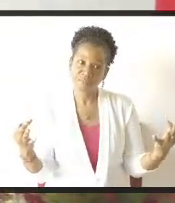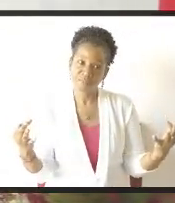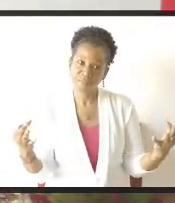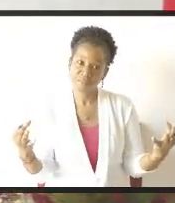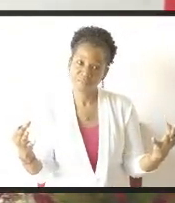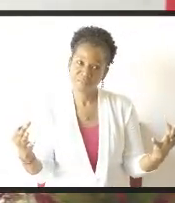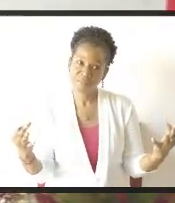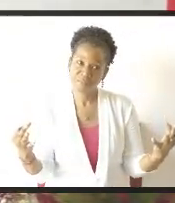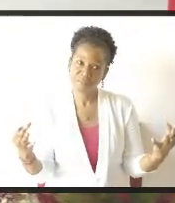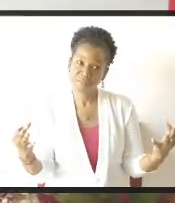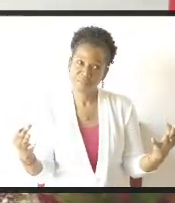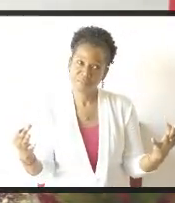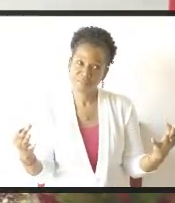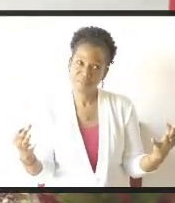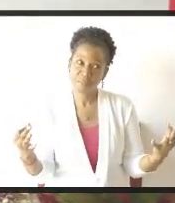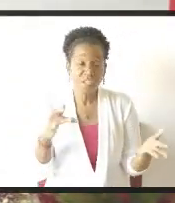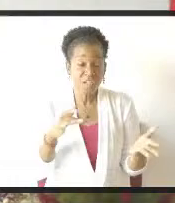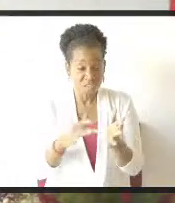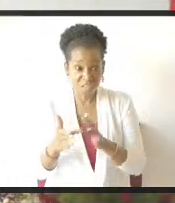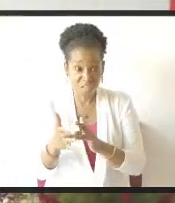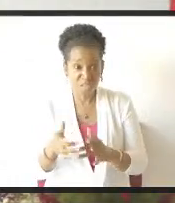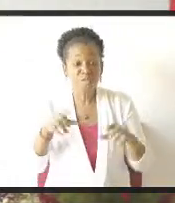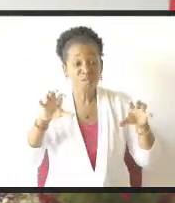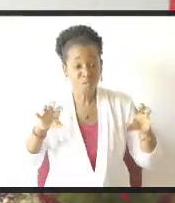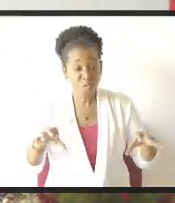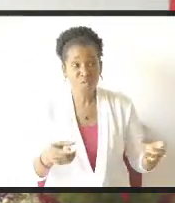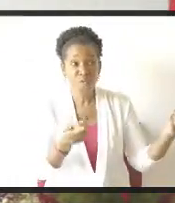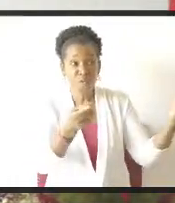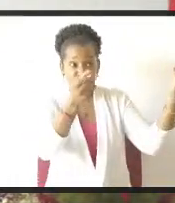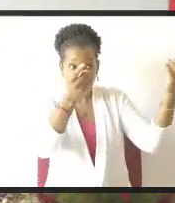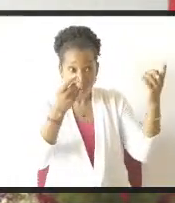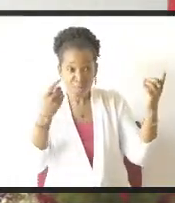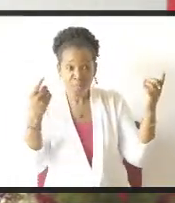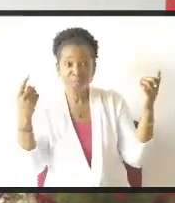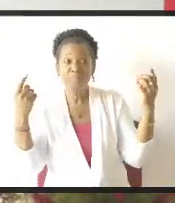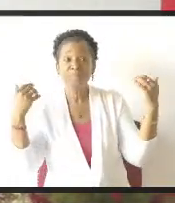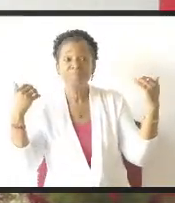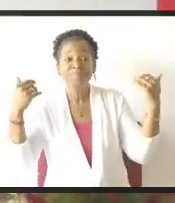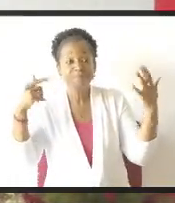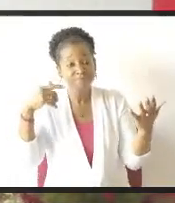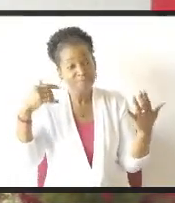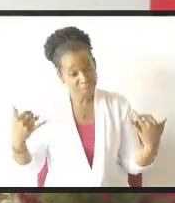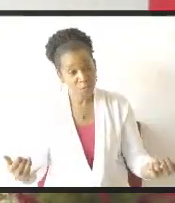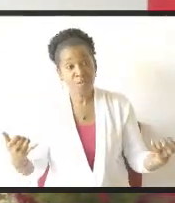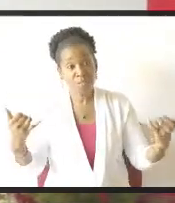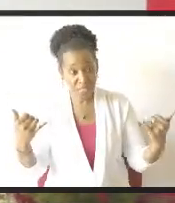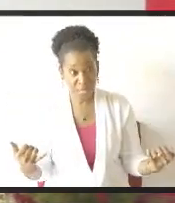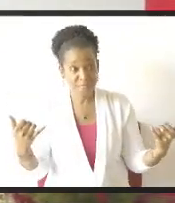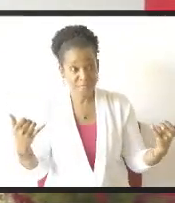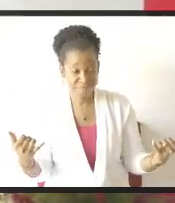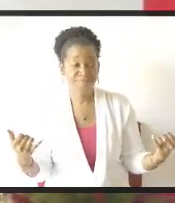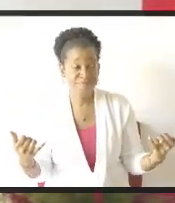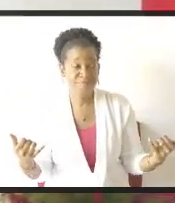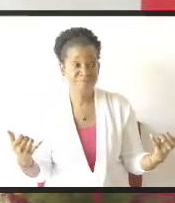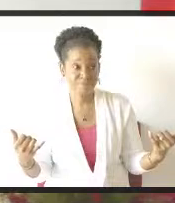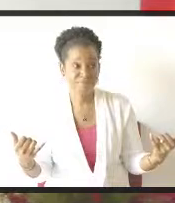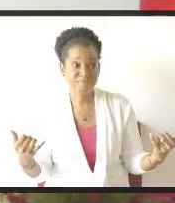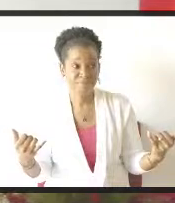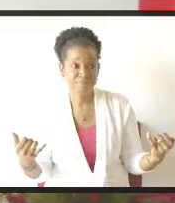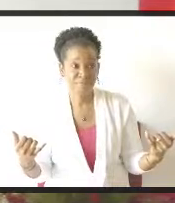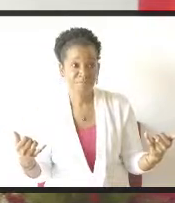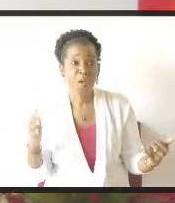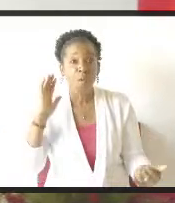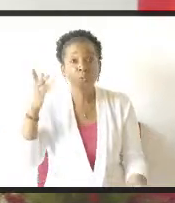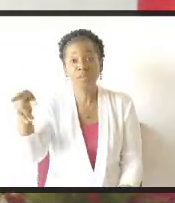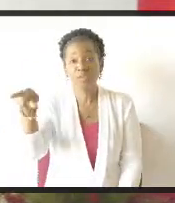back before this day is over, you know. He could come back. And you would have been lost forever. But if today you embrace Jesus Christ